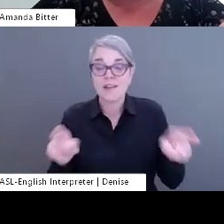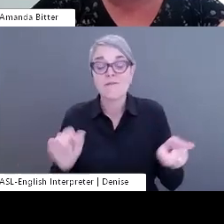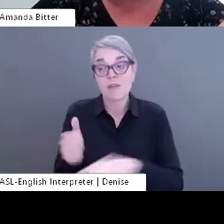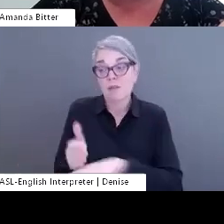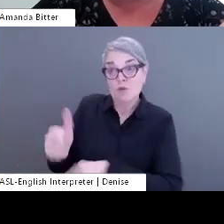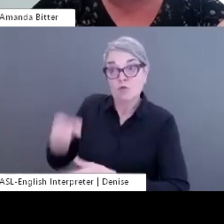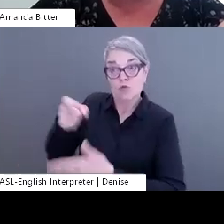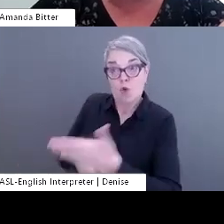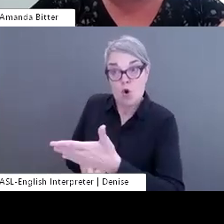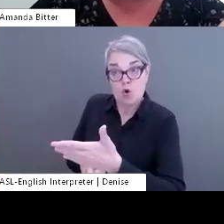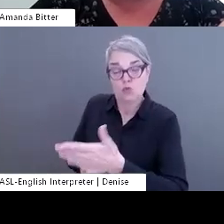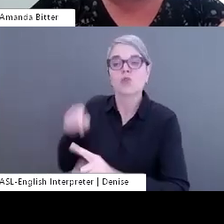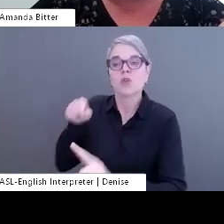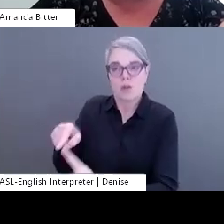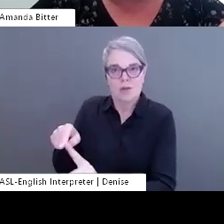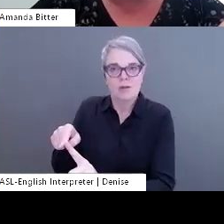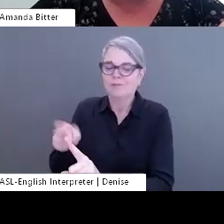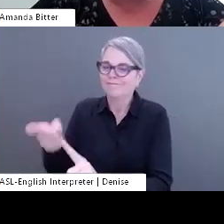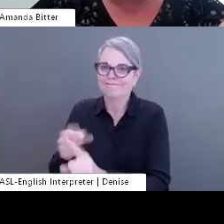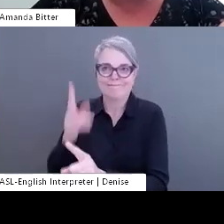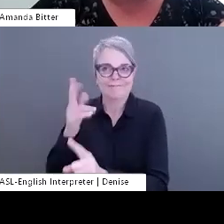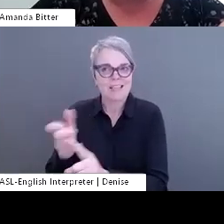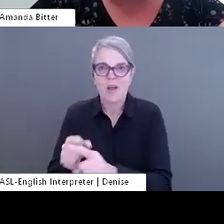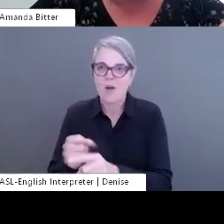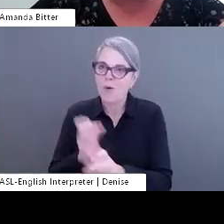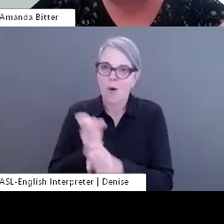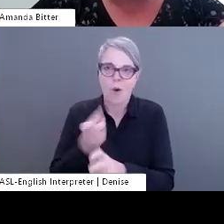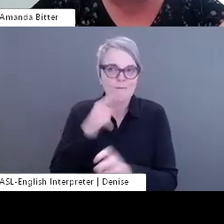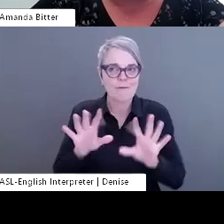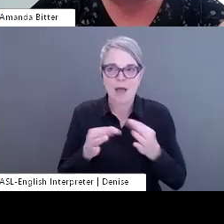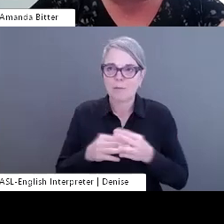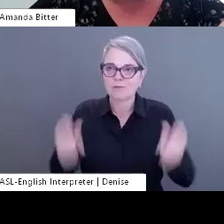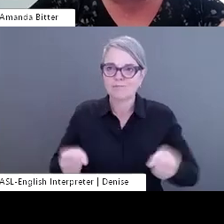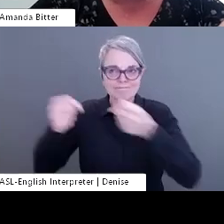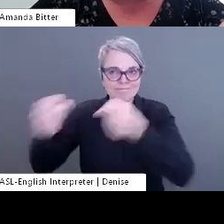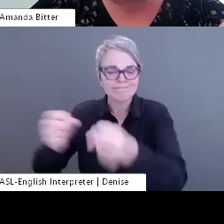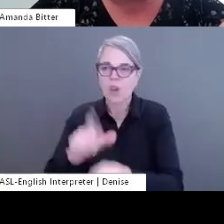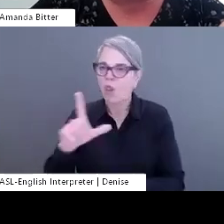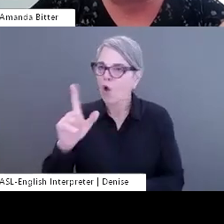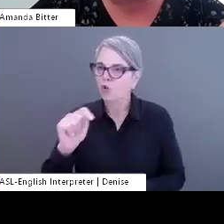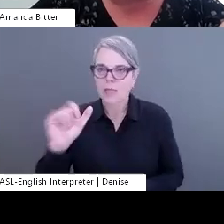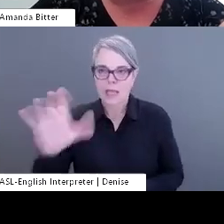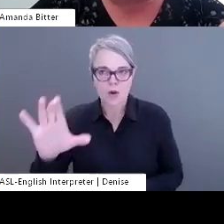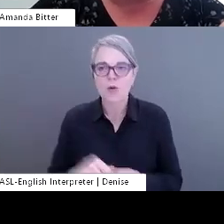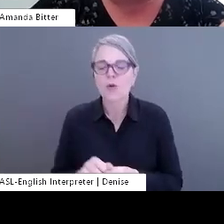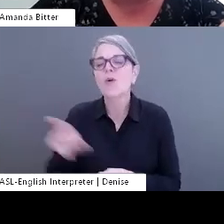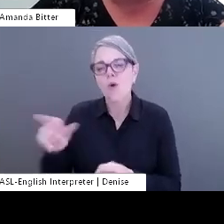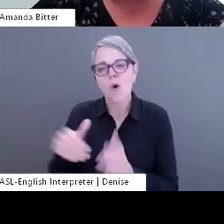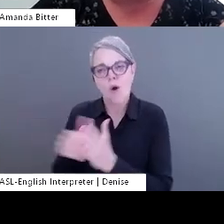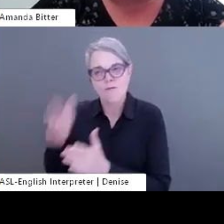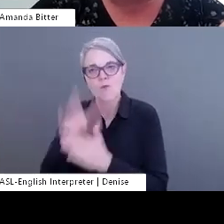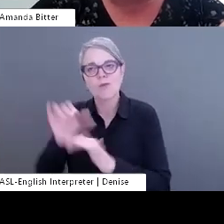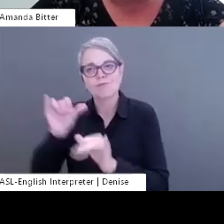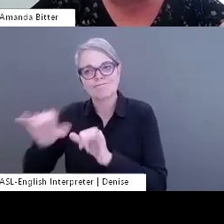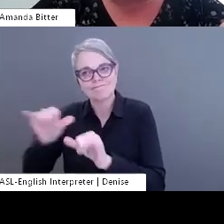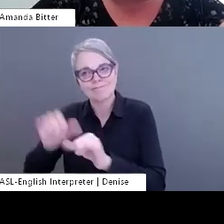once they have that designation, it's difficult for the family to place them into long-term care. They're often held in the hospital or with an adult,